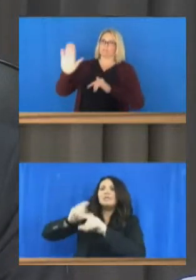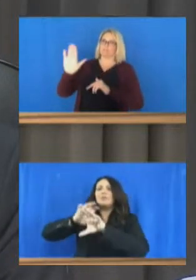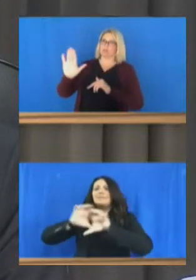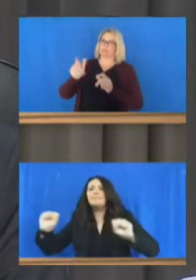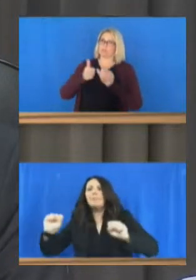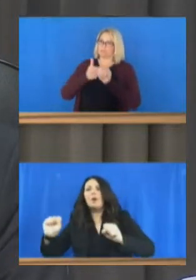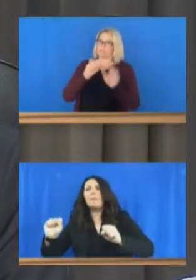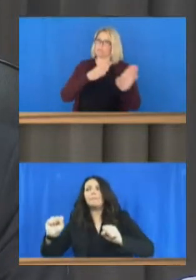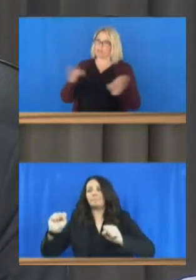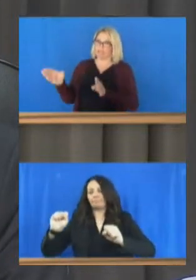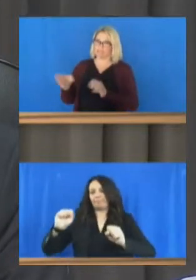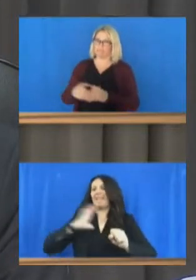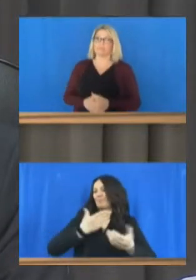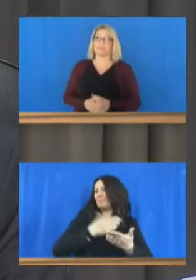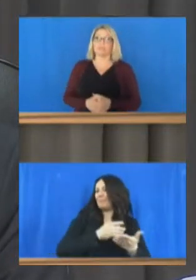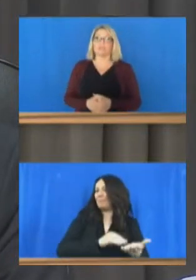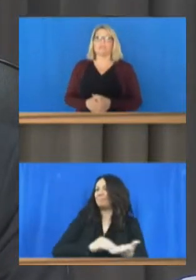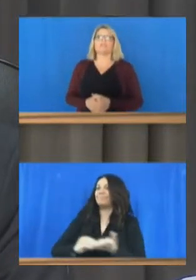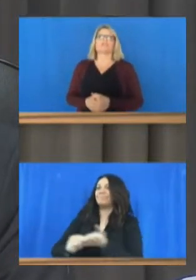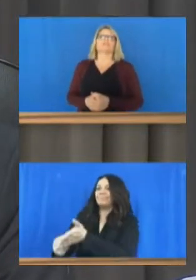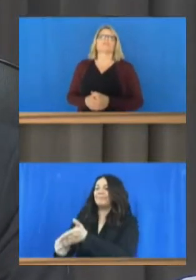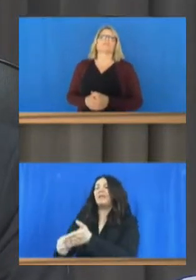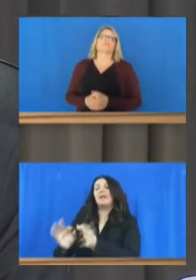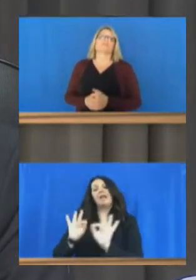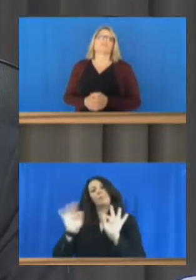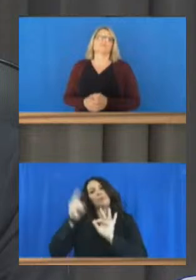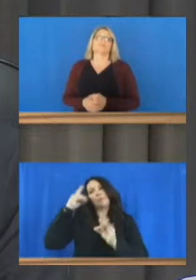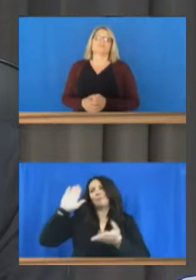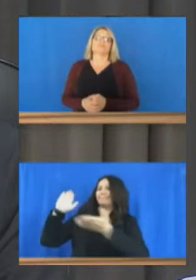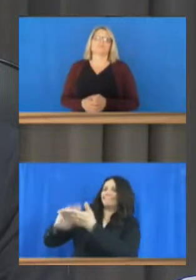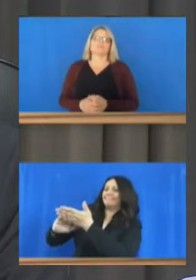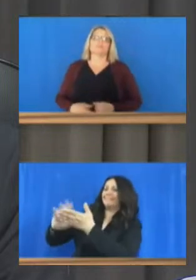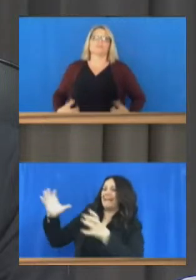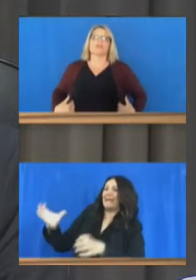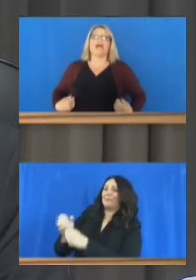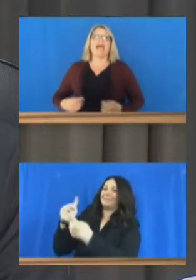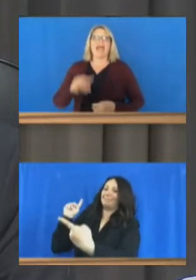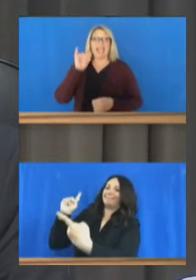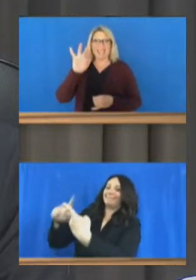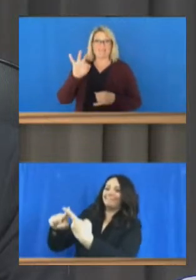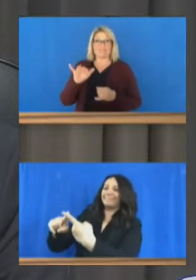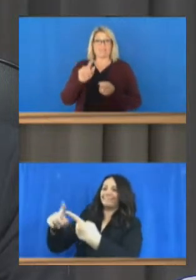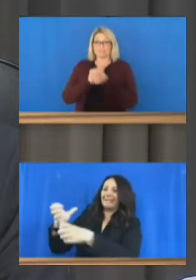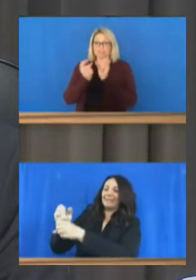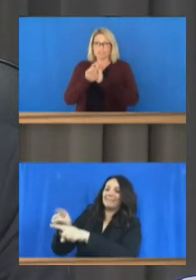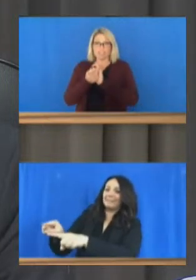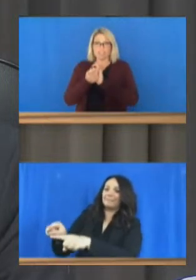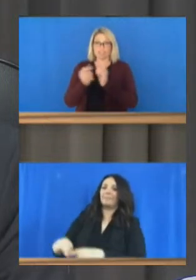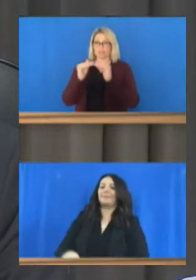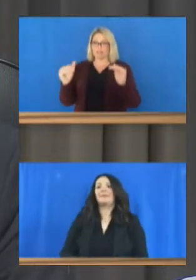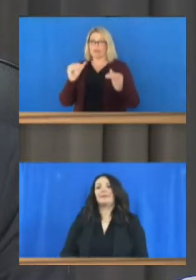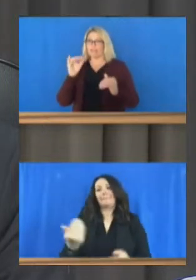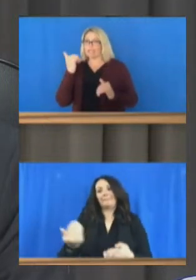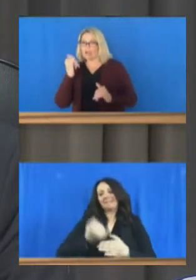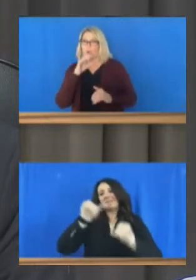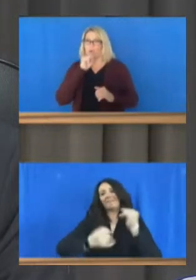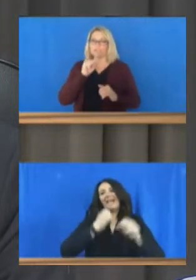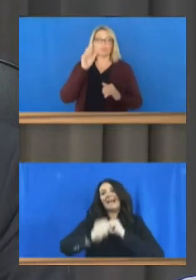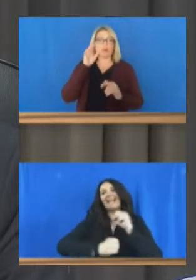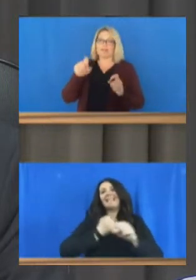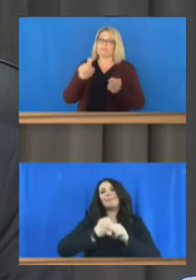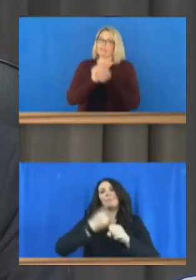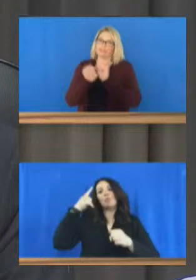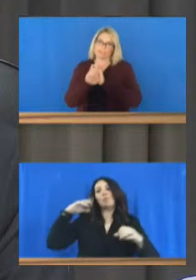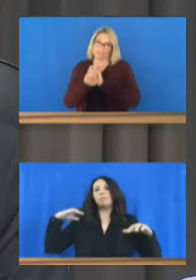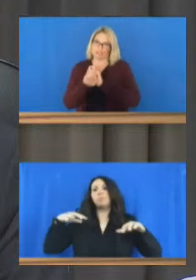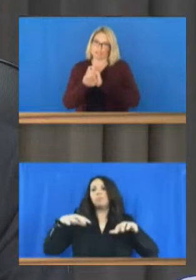will be available in the orange alert level, and for red or lockdown ceremonies will have to take place 100% online. So the